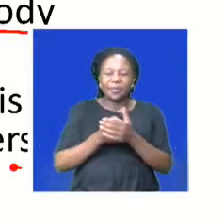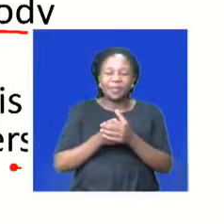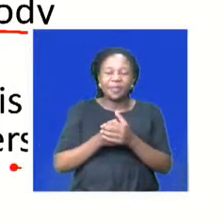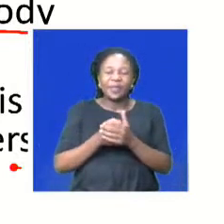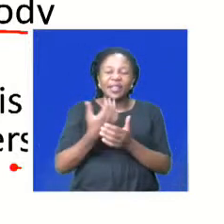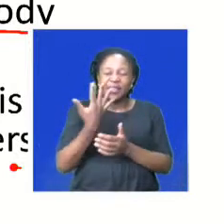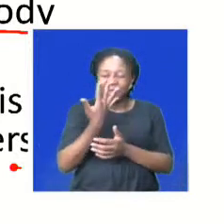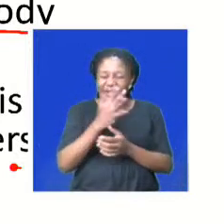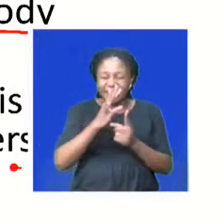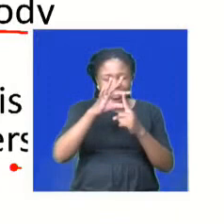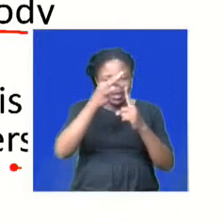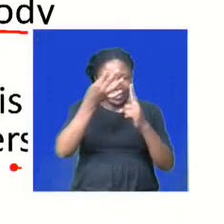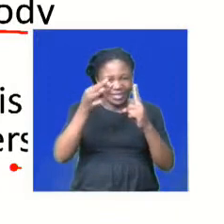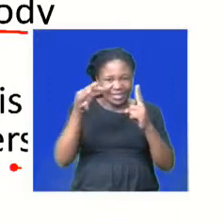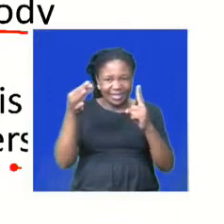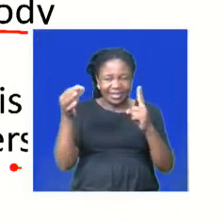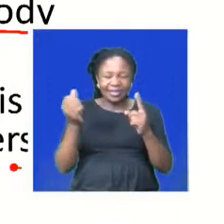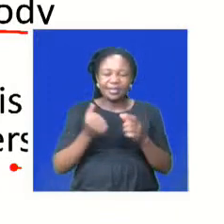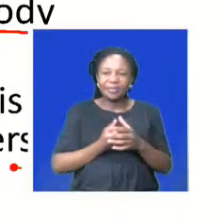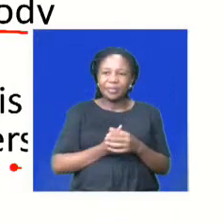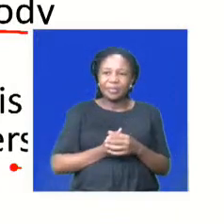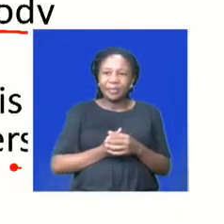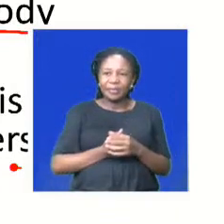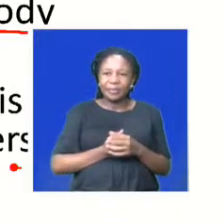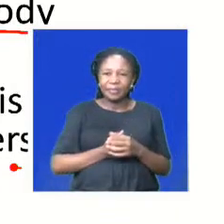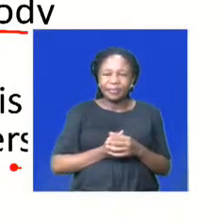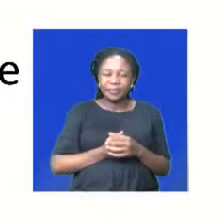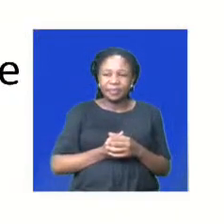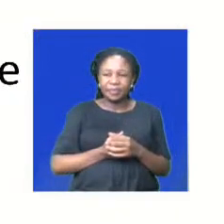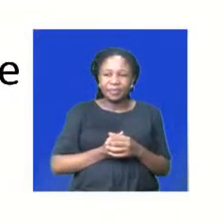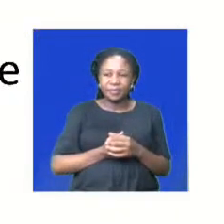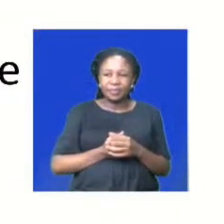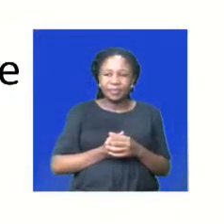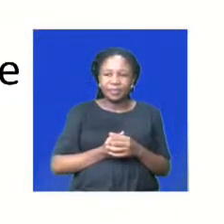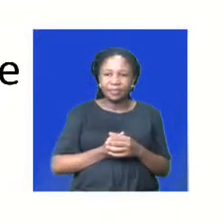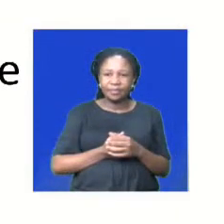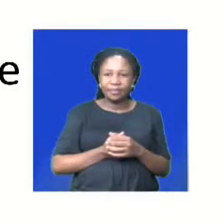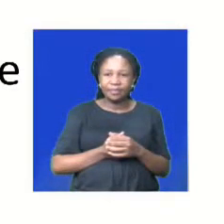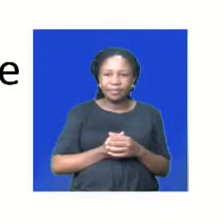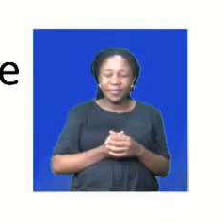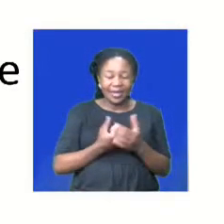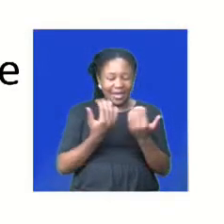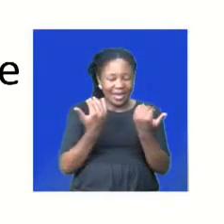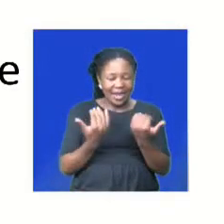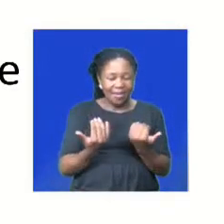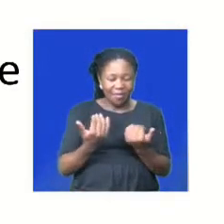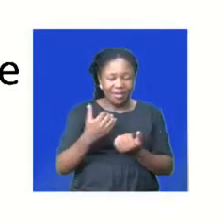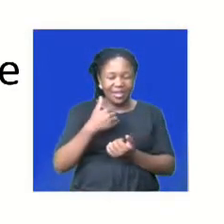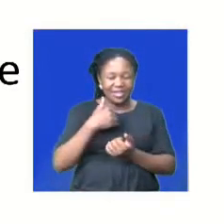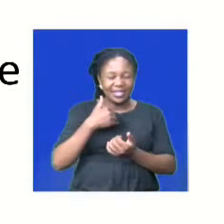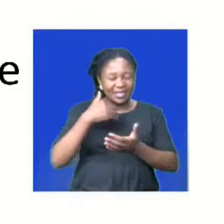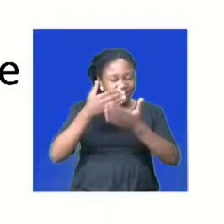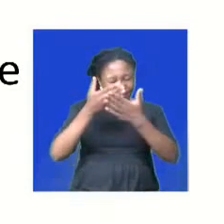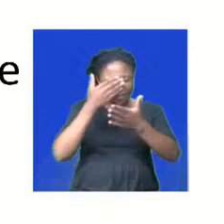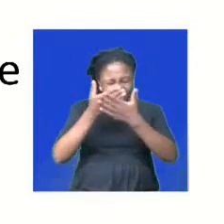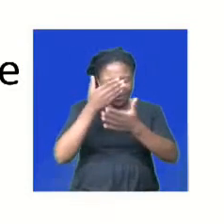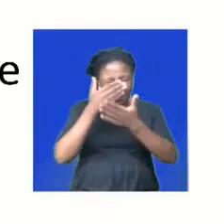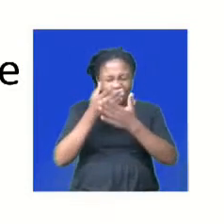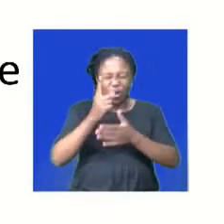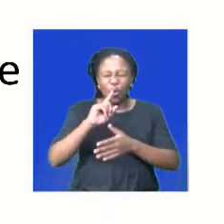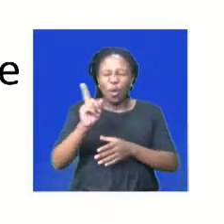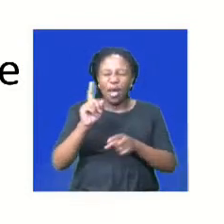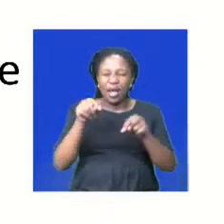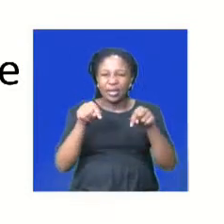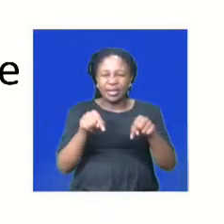All right, my dear angels, let us quickly look at what we have learned today.